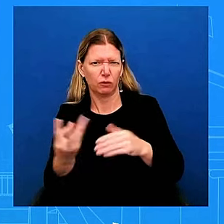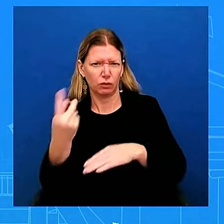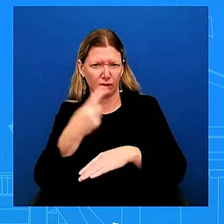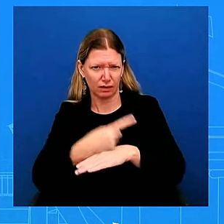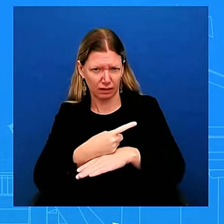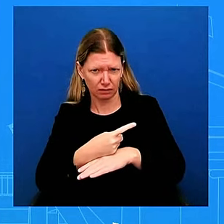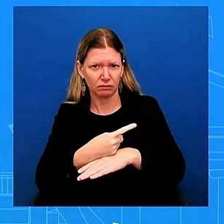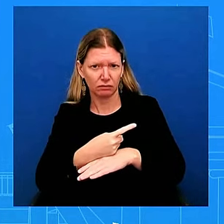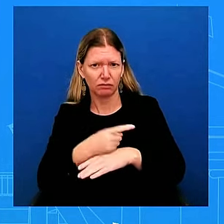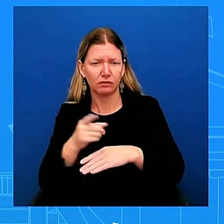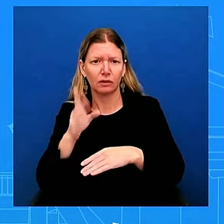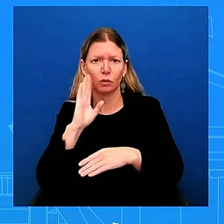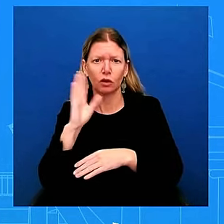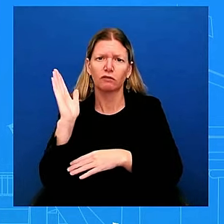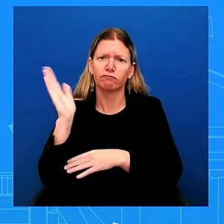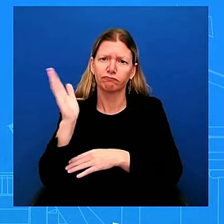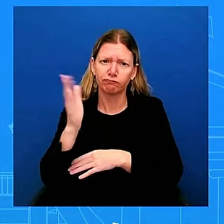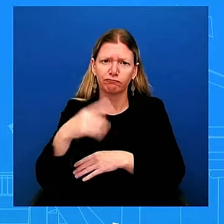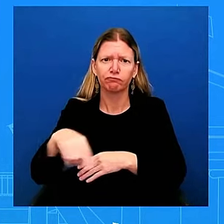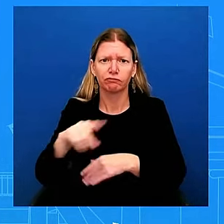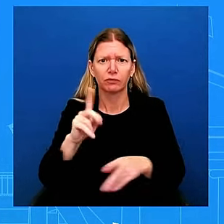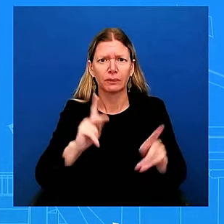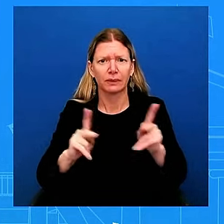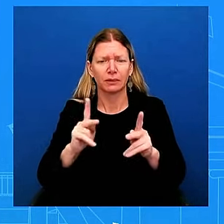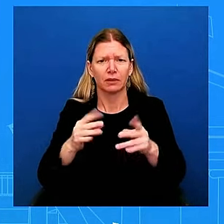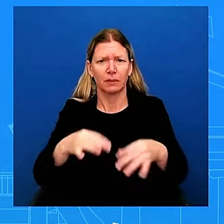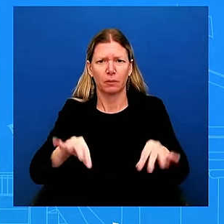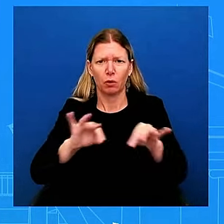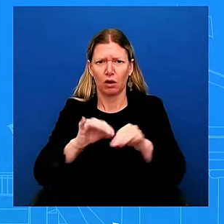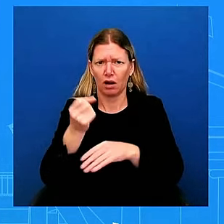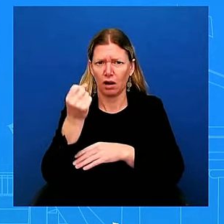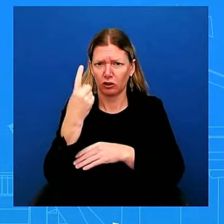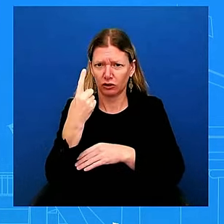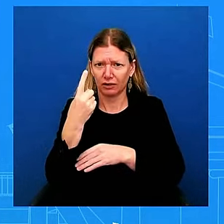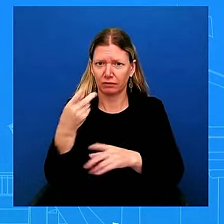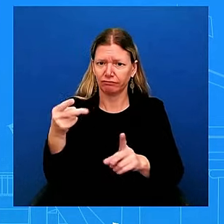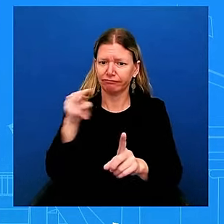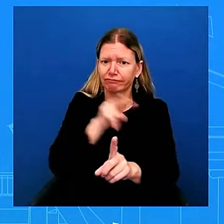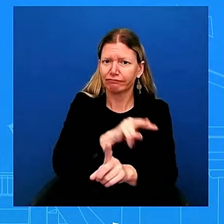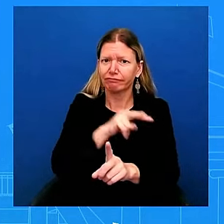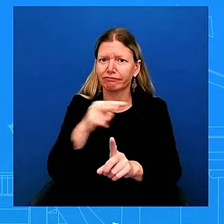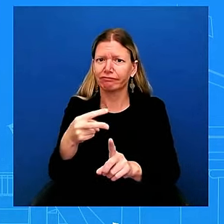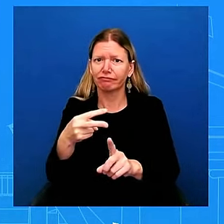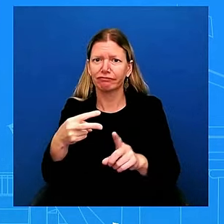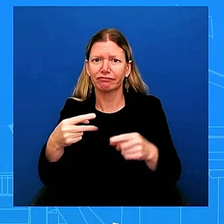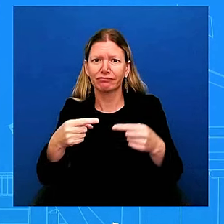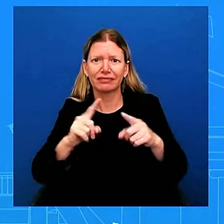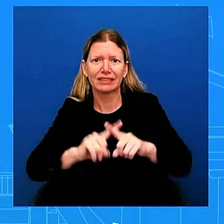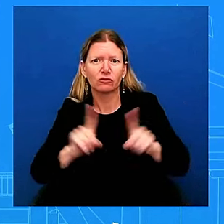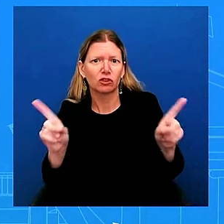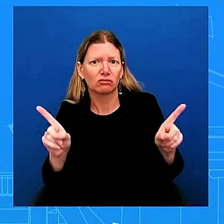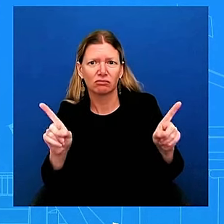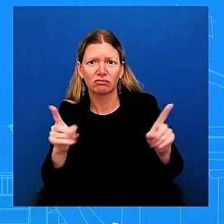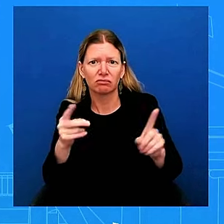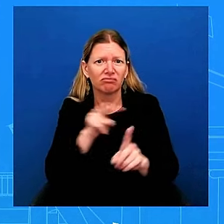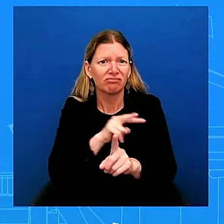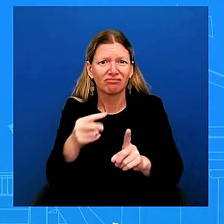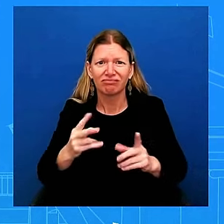stands and where Republicans stand. I got to be mindful here because it is a campaign that we're speaking